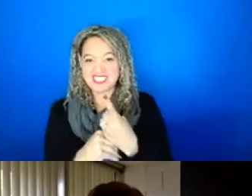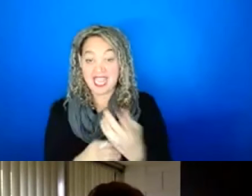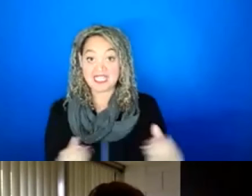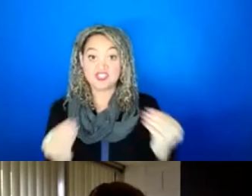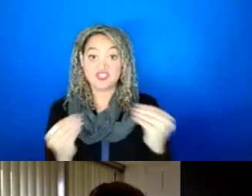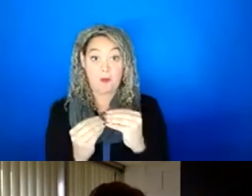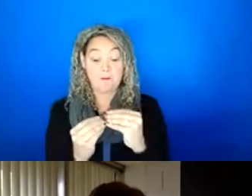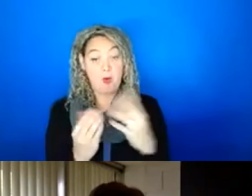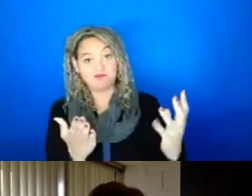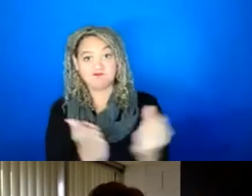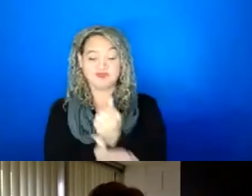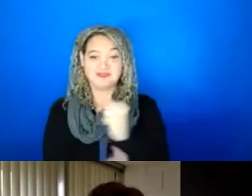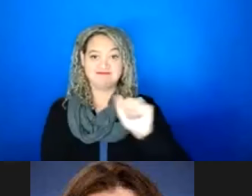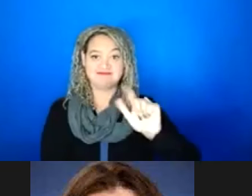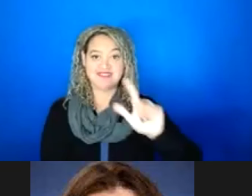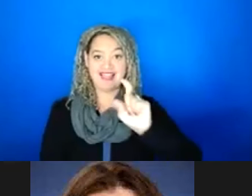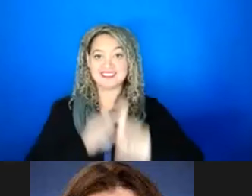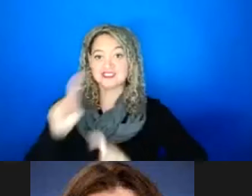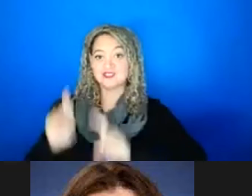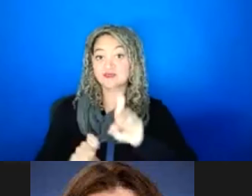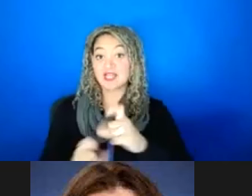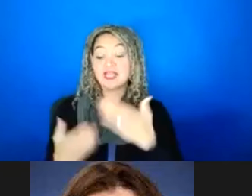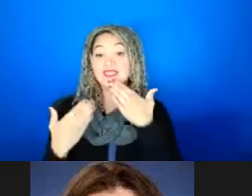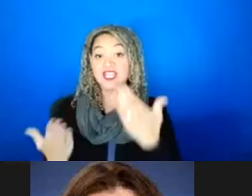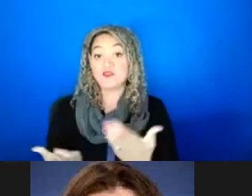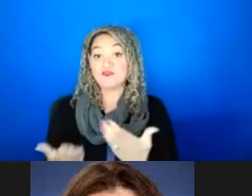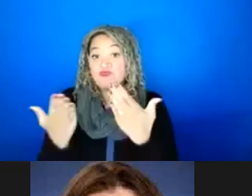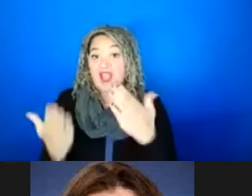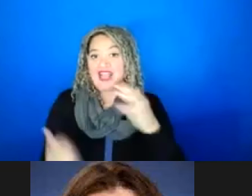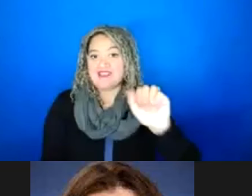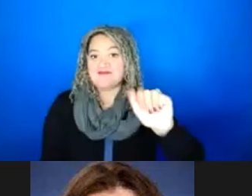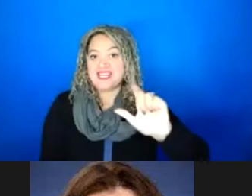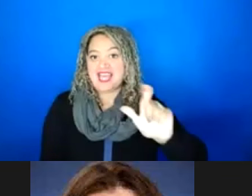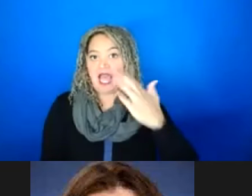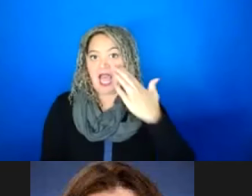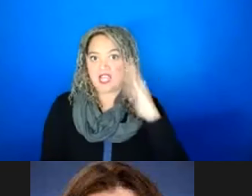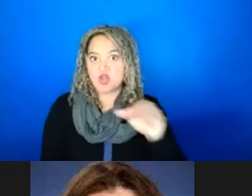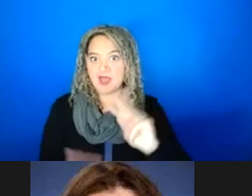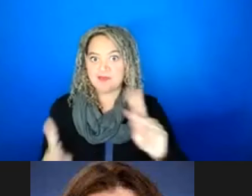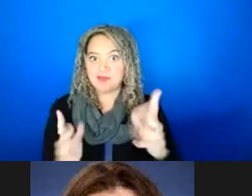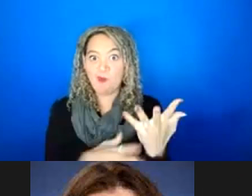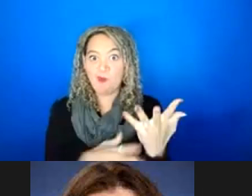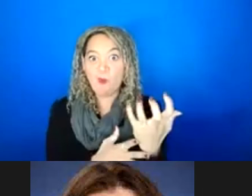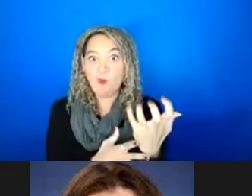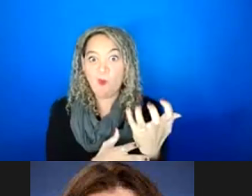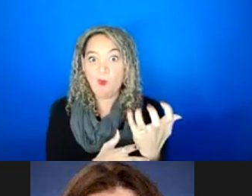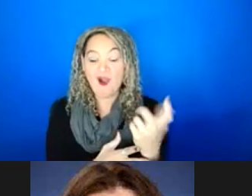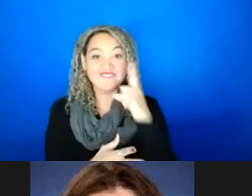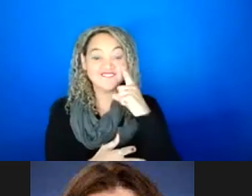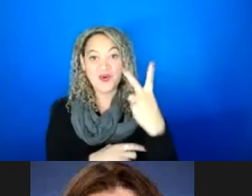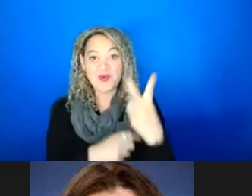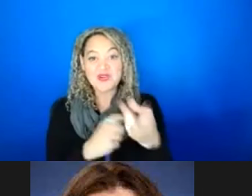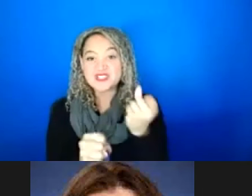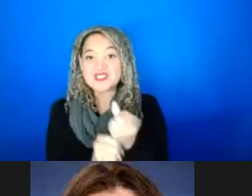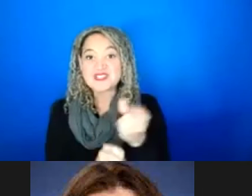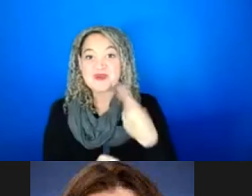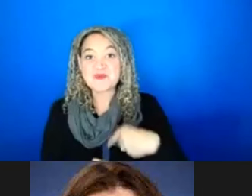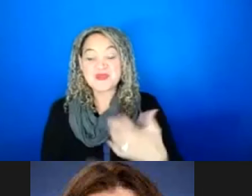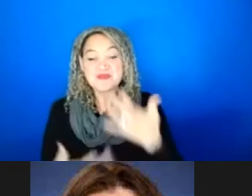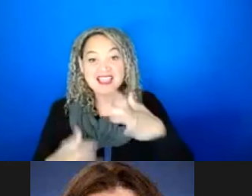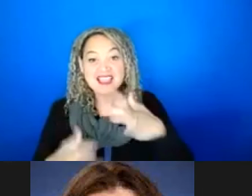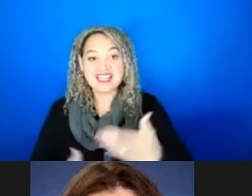Alex. But thank you for recommending Alex. And I know everyone was dying to hear him speak for the past 2 years. So we were so fortunate. And it